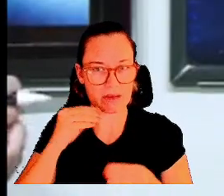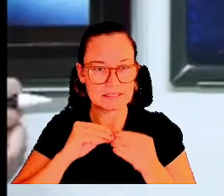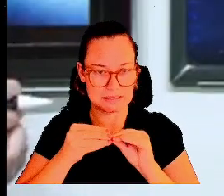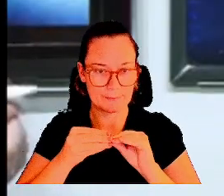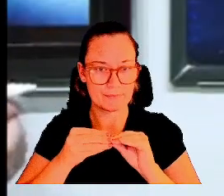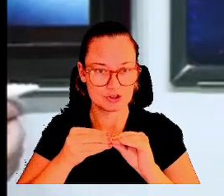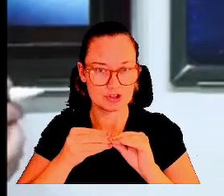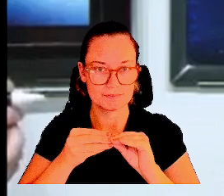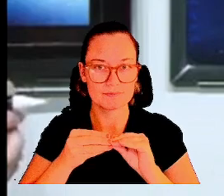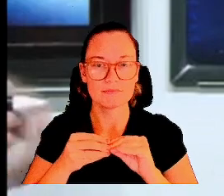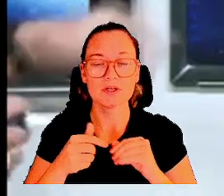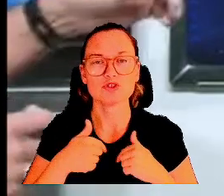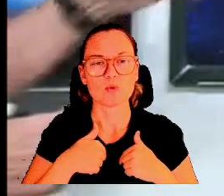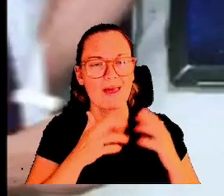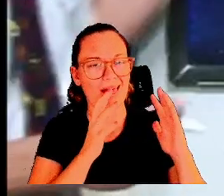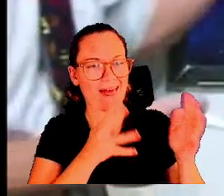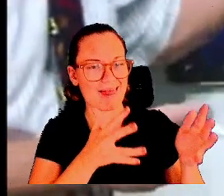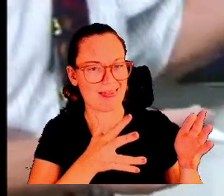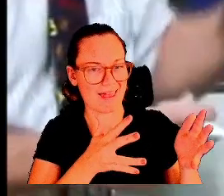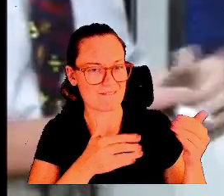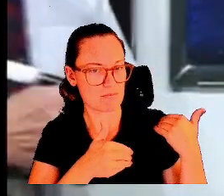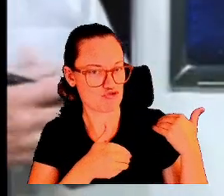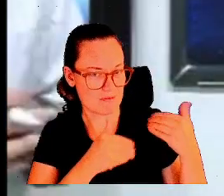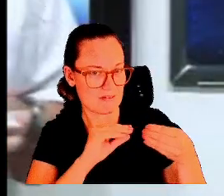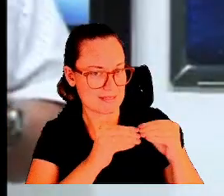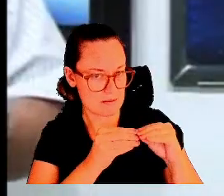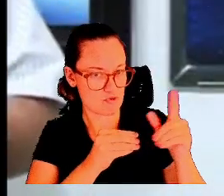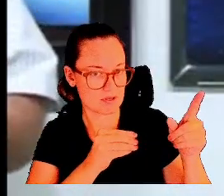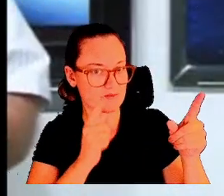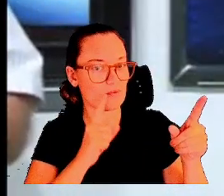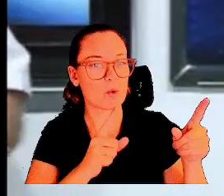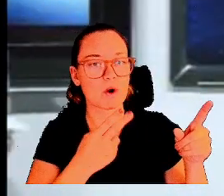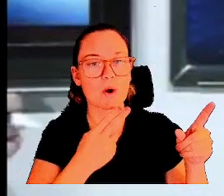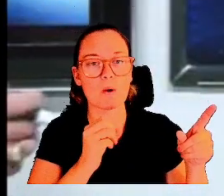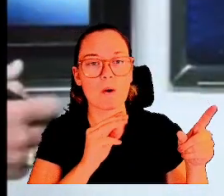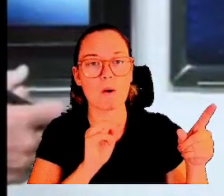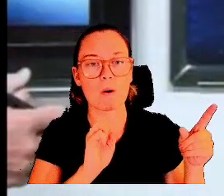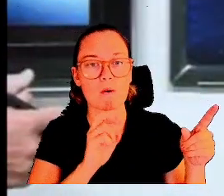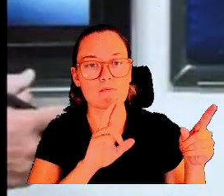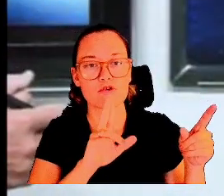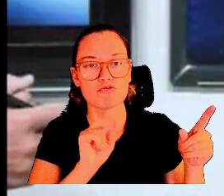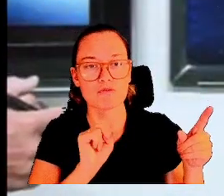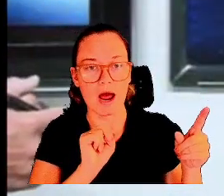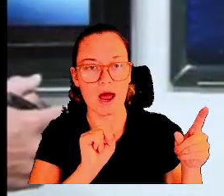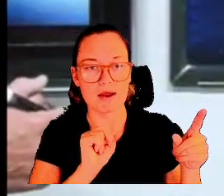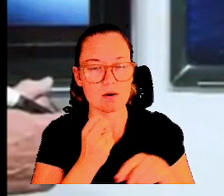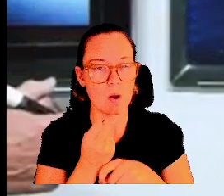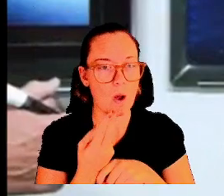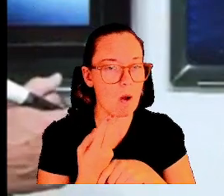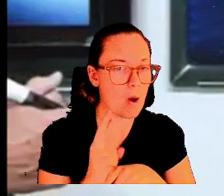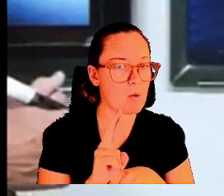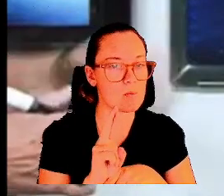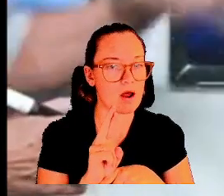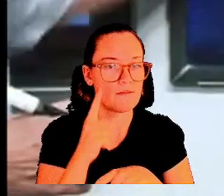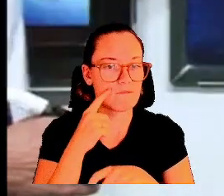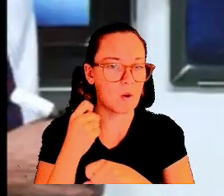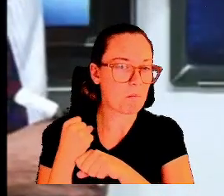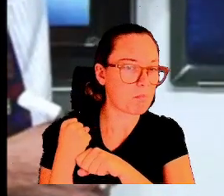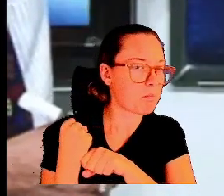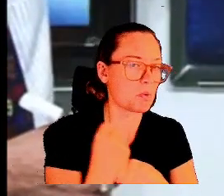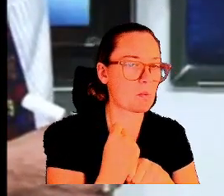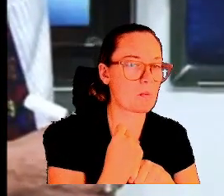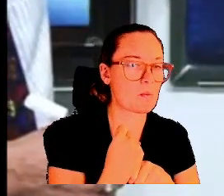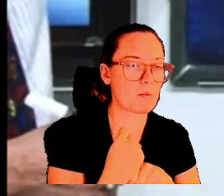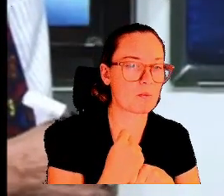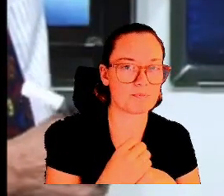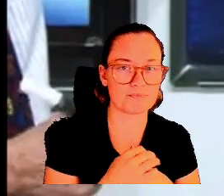lesson up here. This data represents home runs of various baseball players. One baseball player